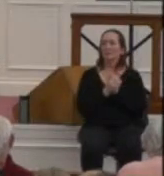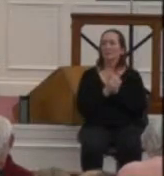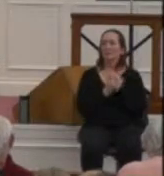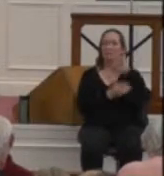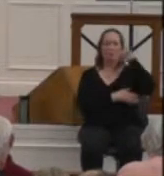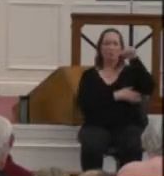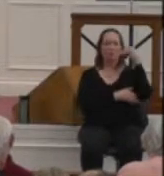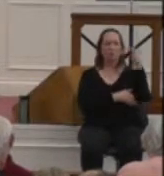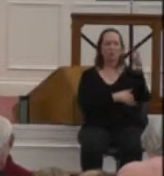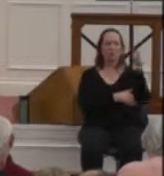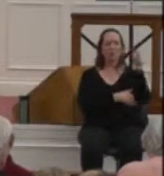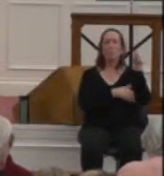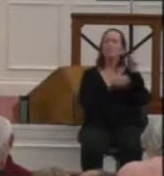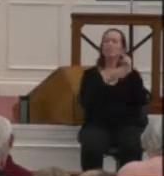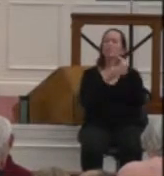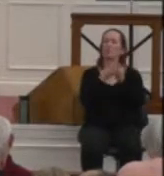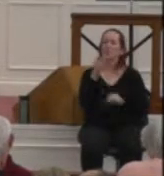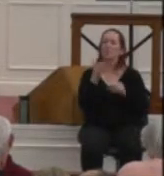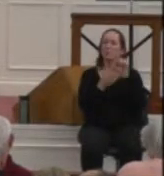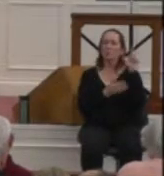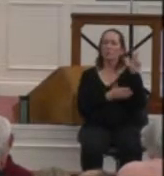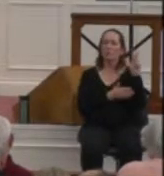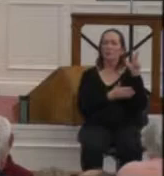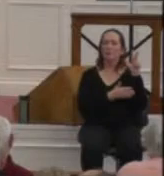John chapter 3.